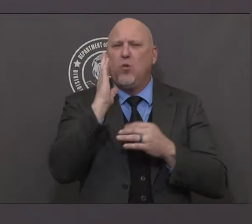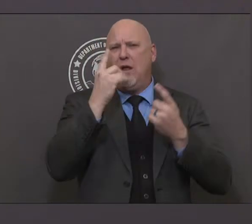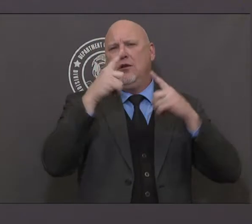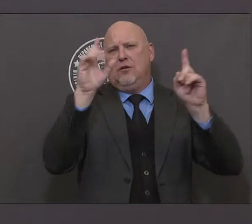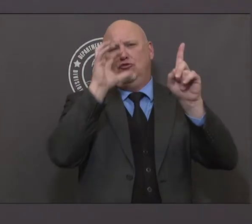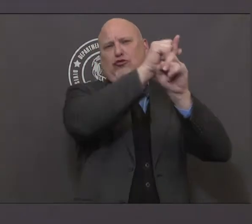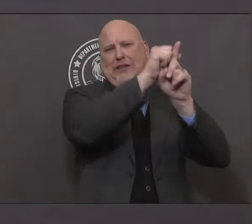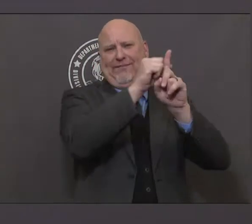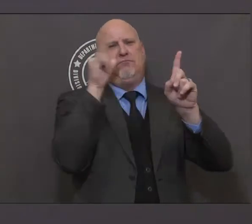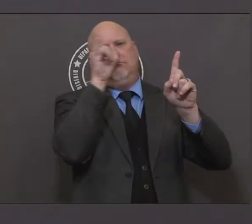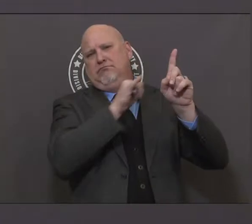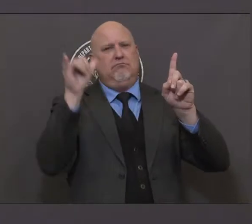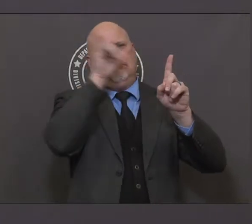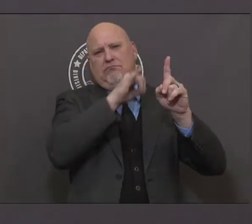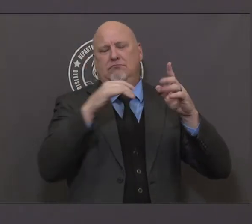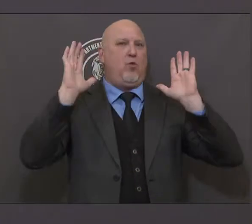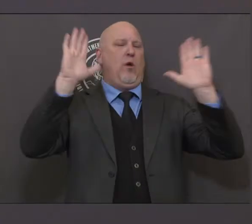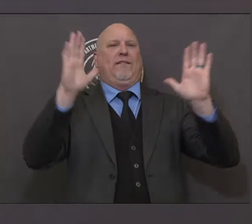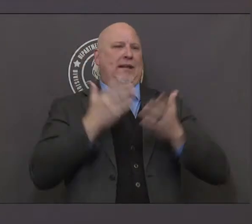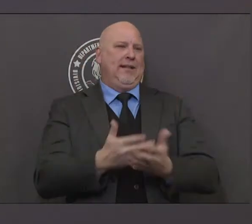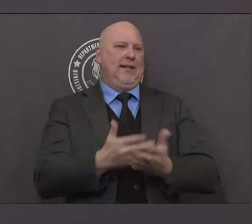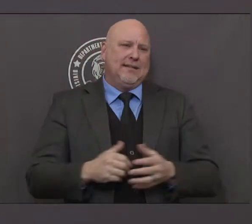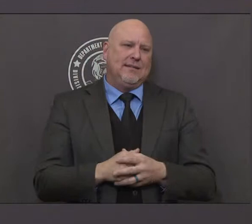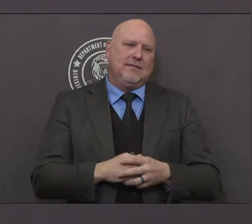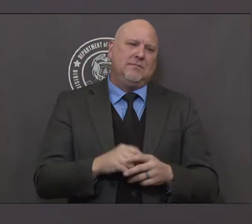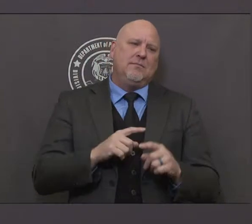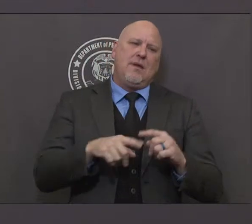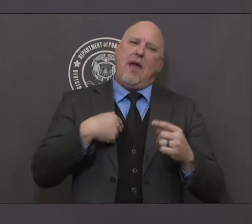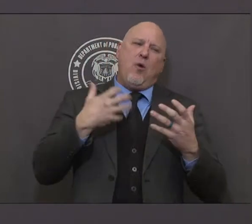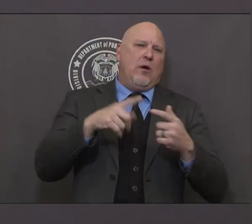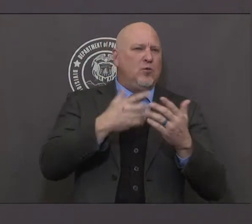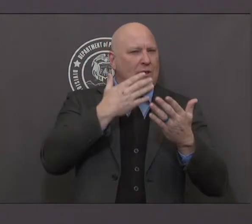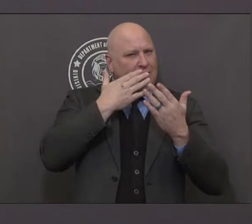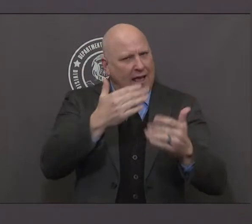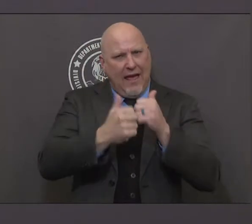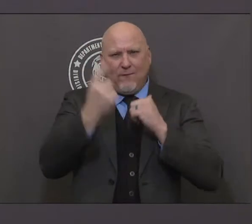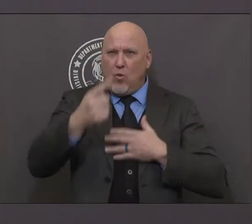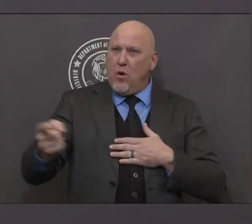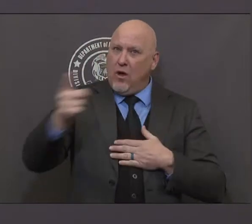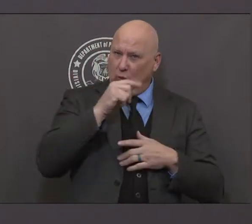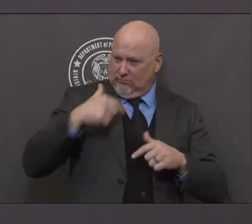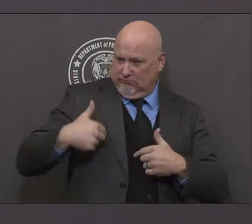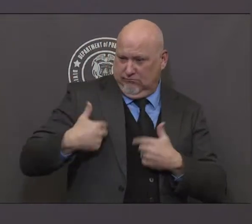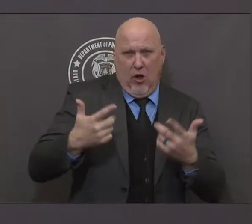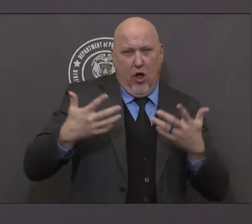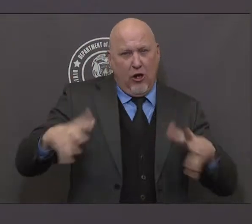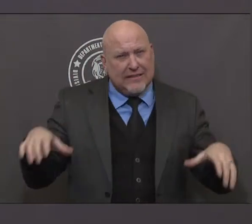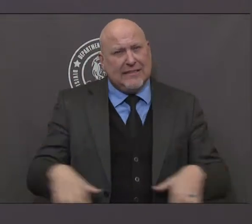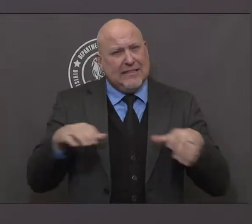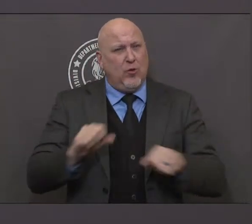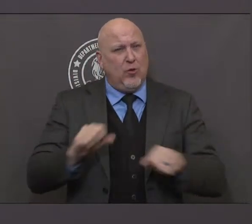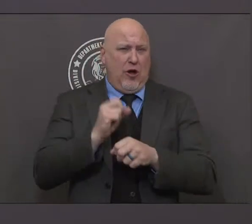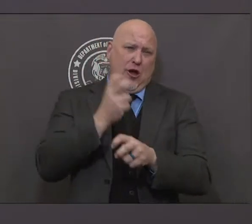services, especially our local health departments over the past few weeks who have just been incredible. Thank you so much.